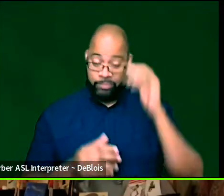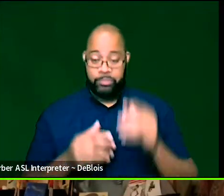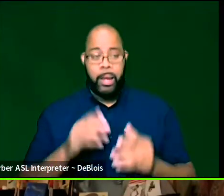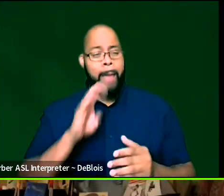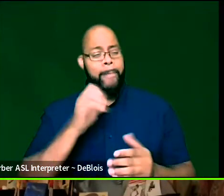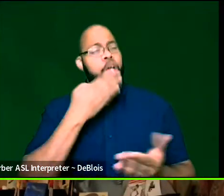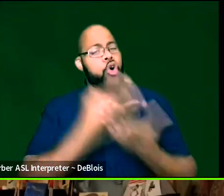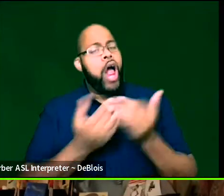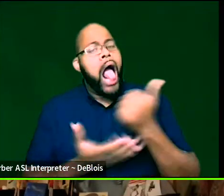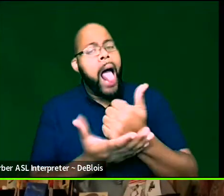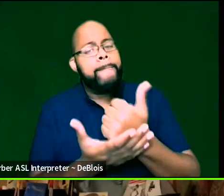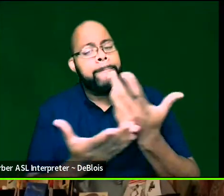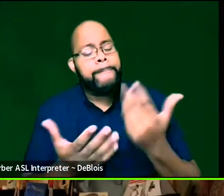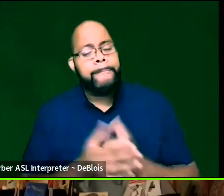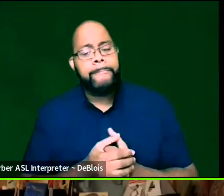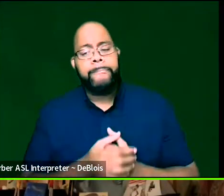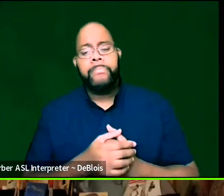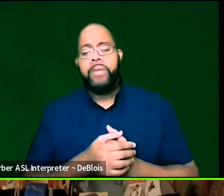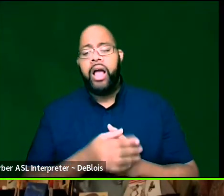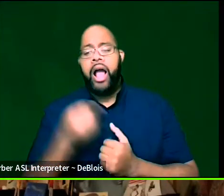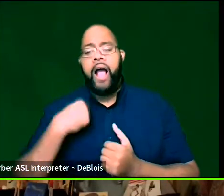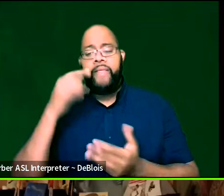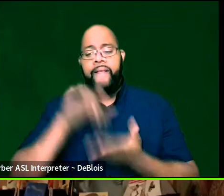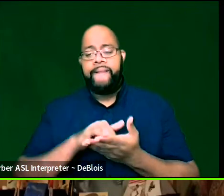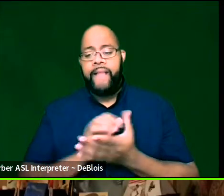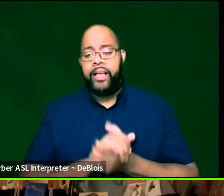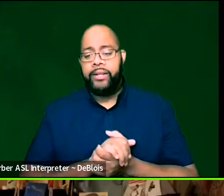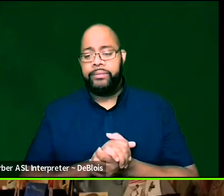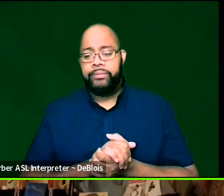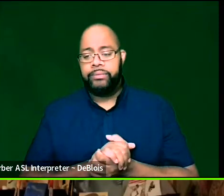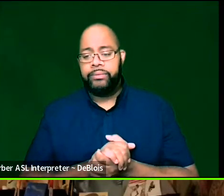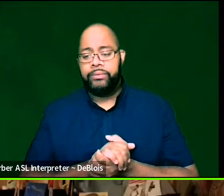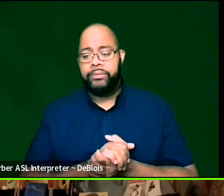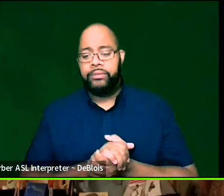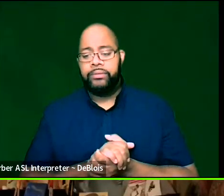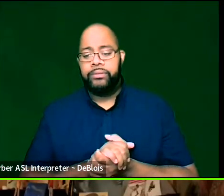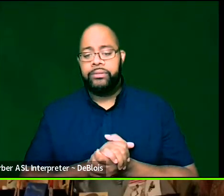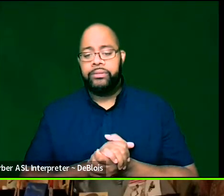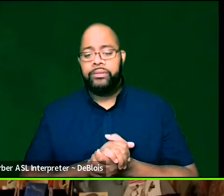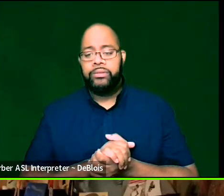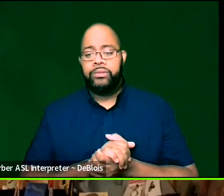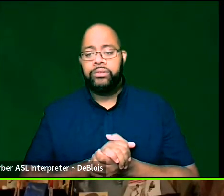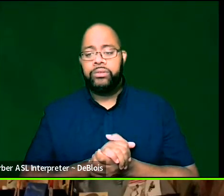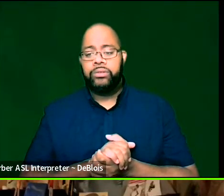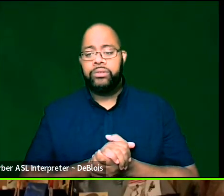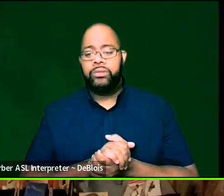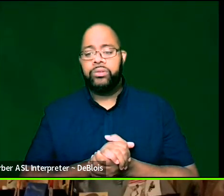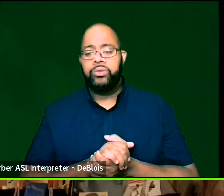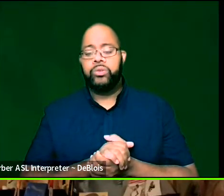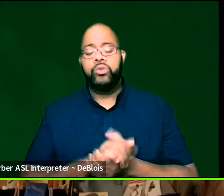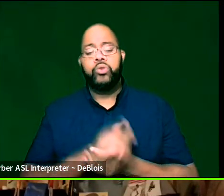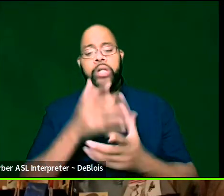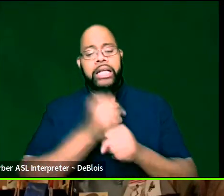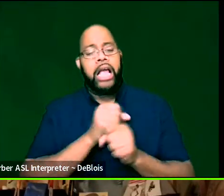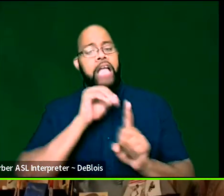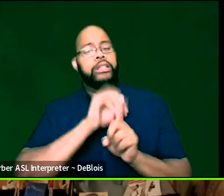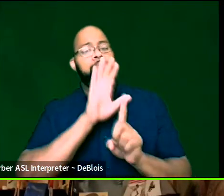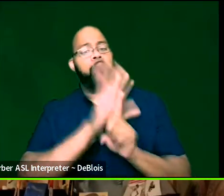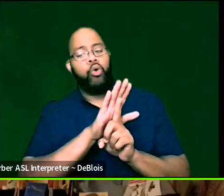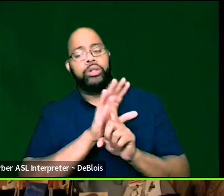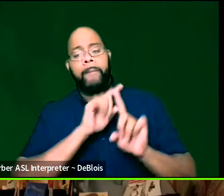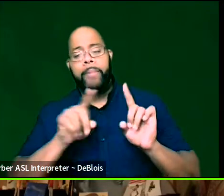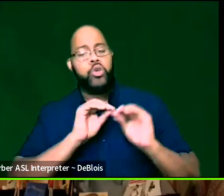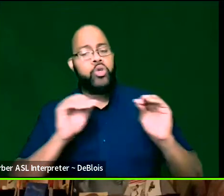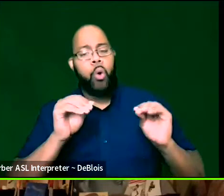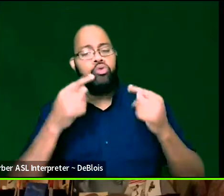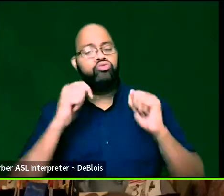good health. And what I think that means is you'll get exposure, but